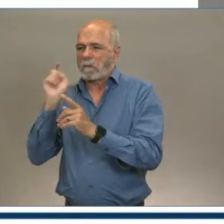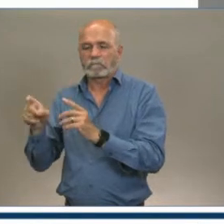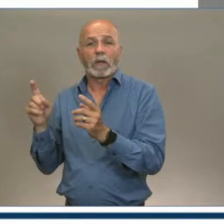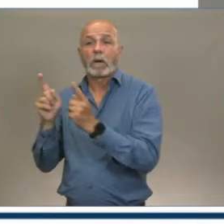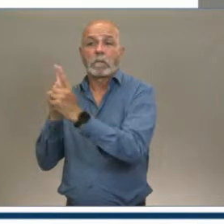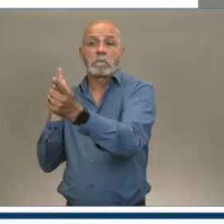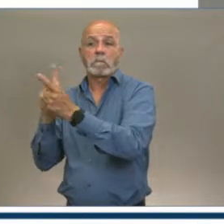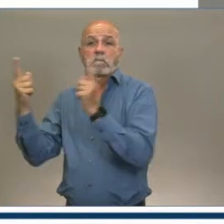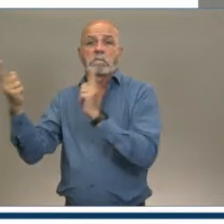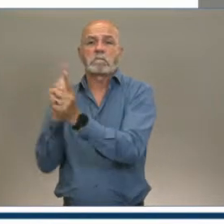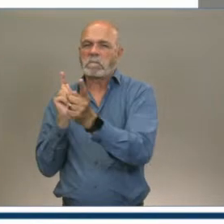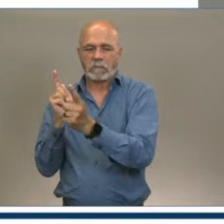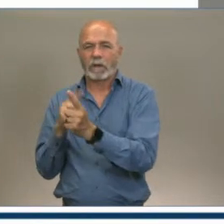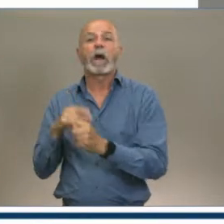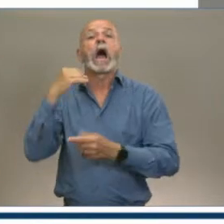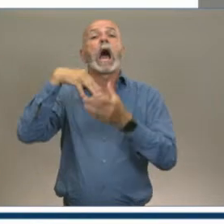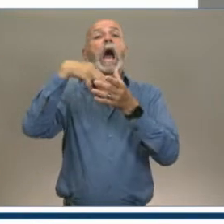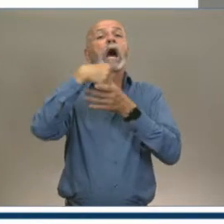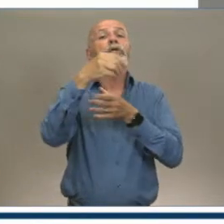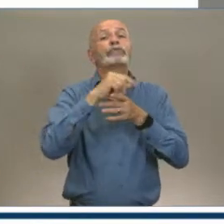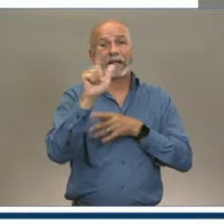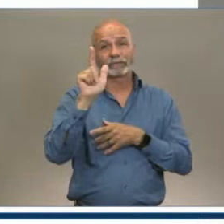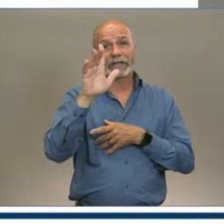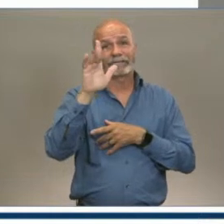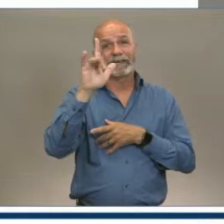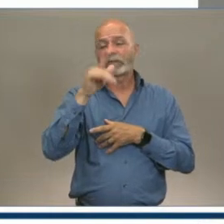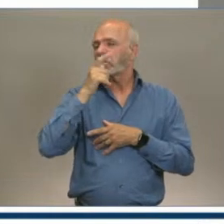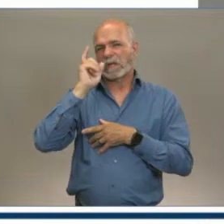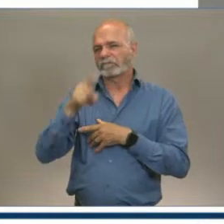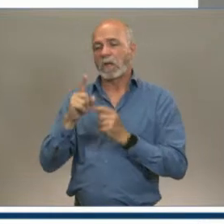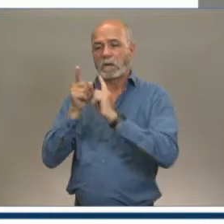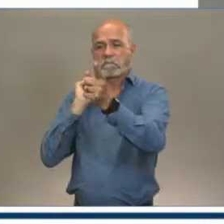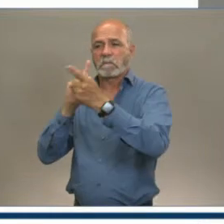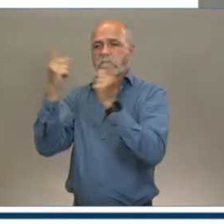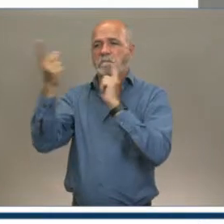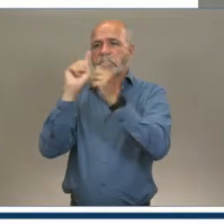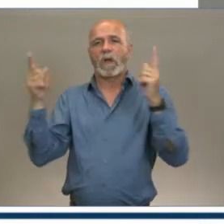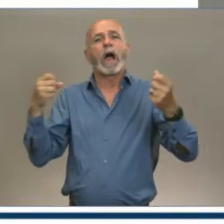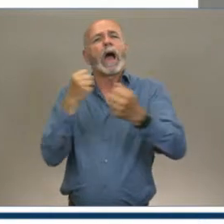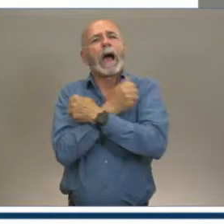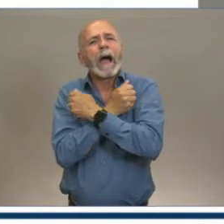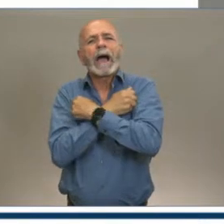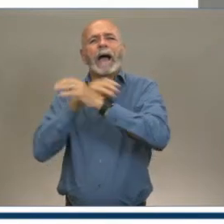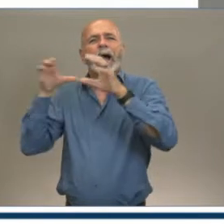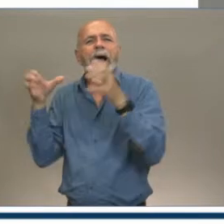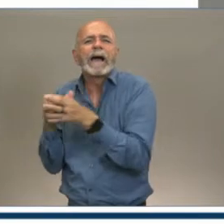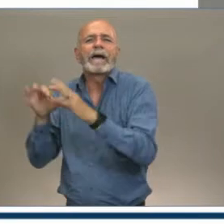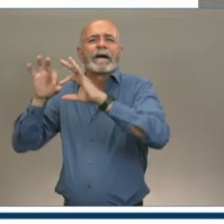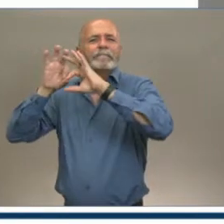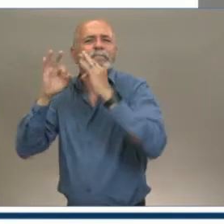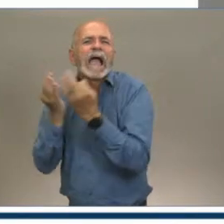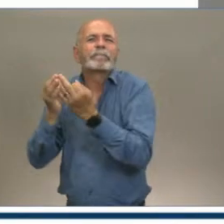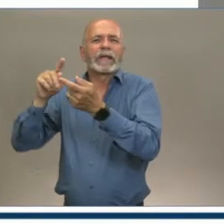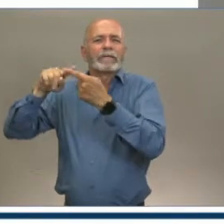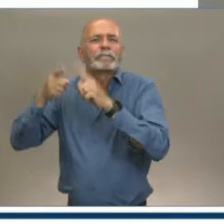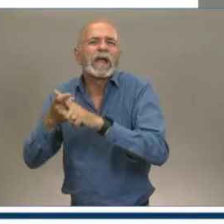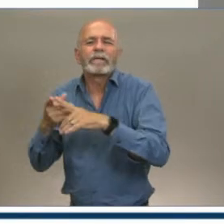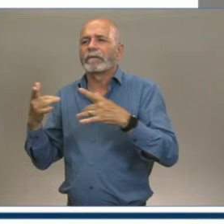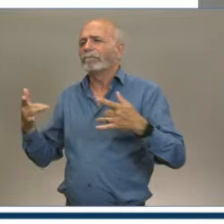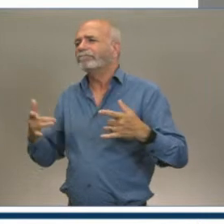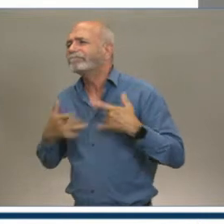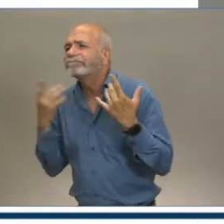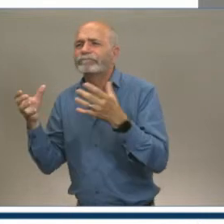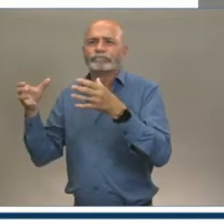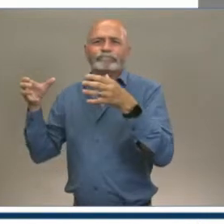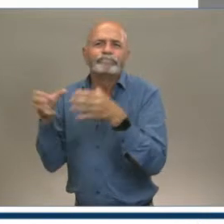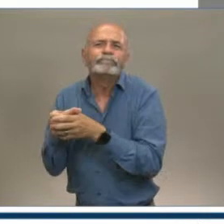without distancing. And this applies to social gatherings with family and friends and informal community get-togethers and other events